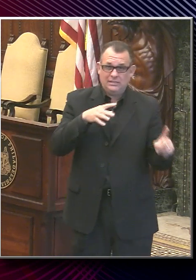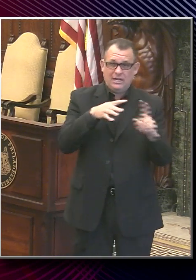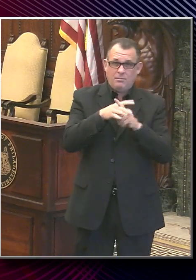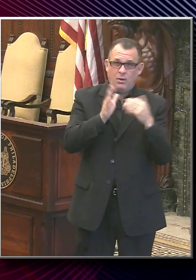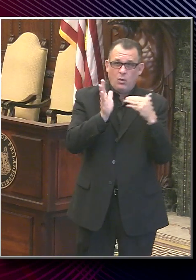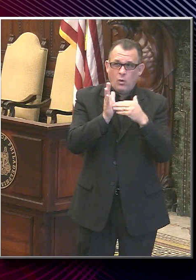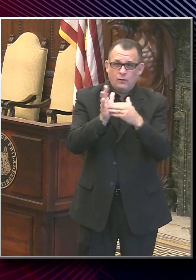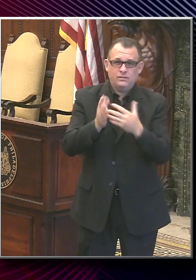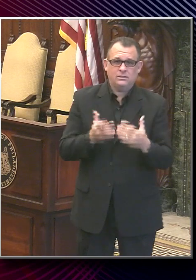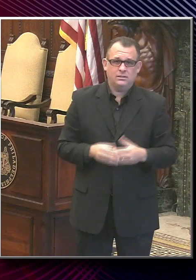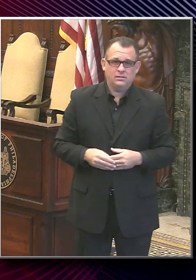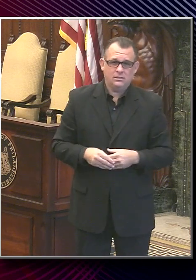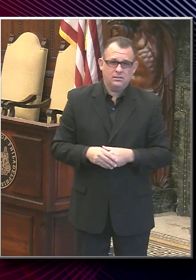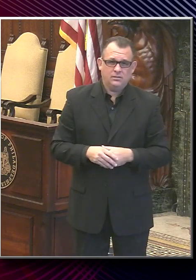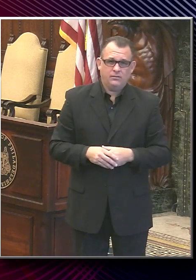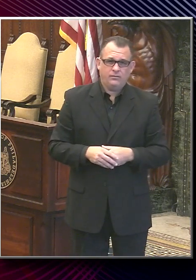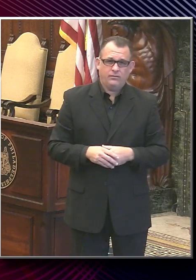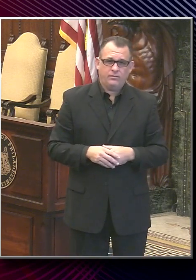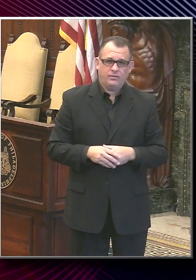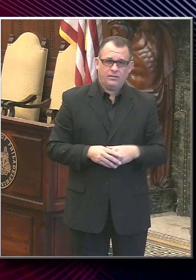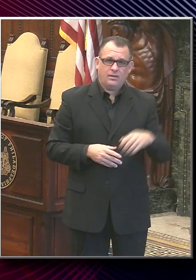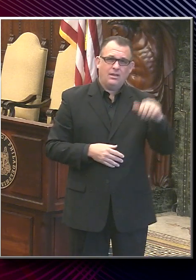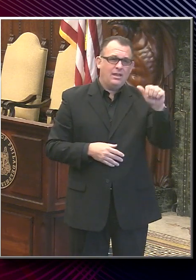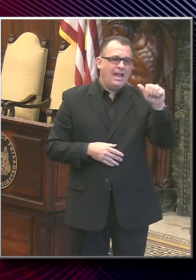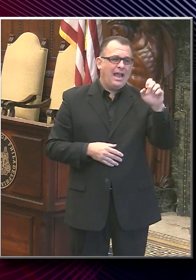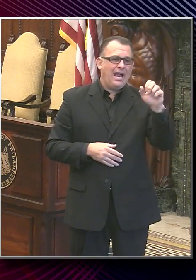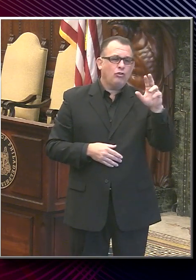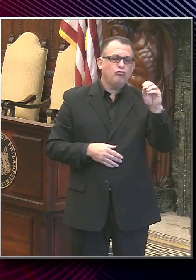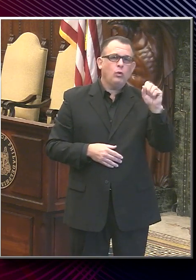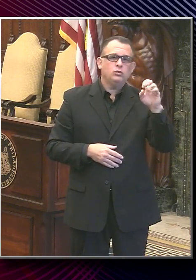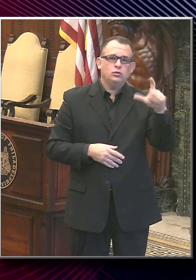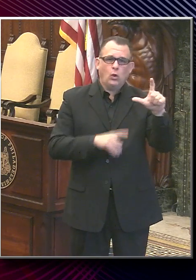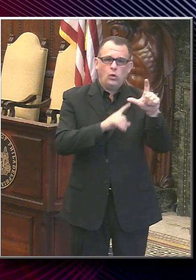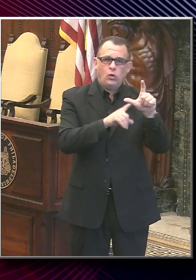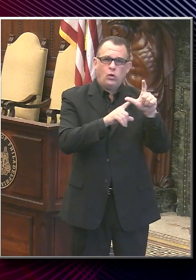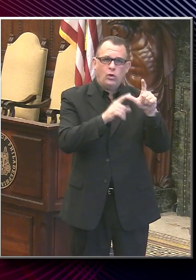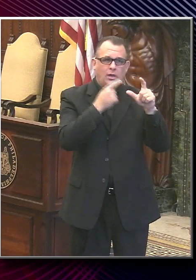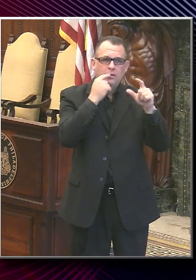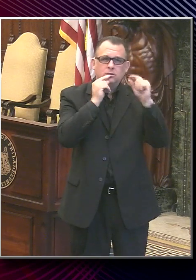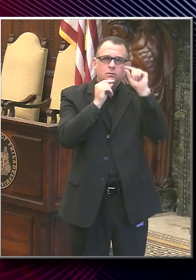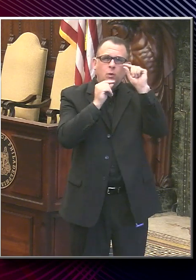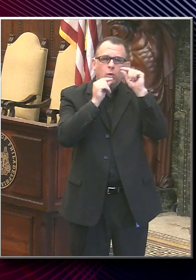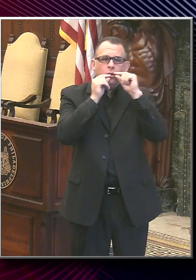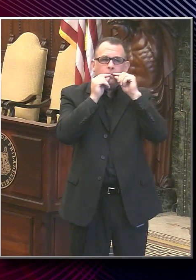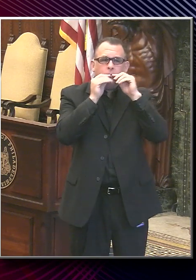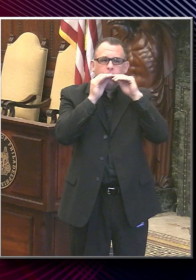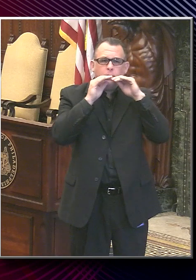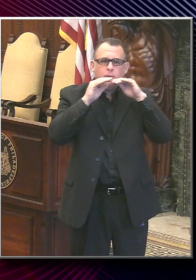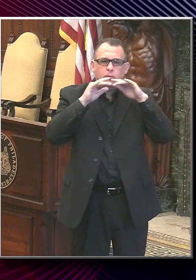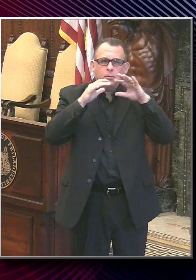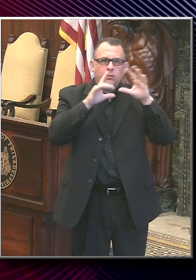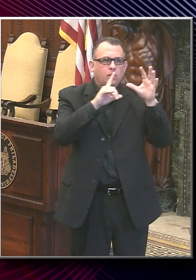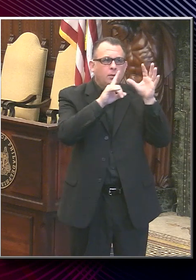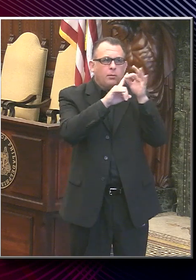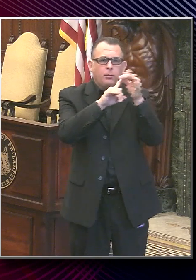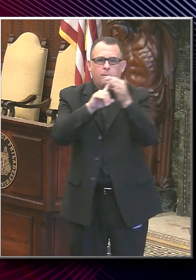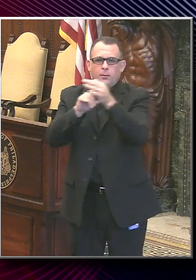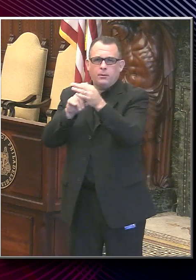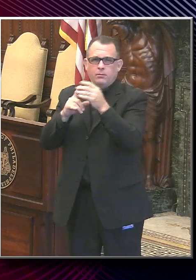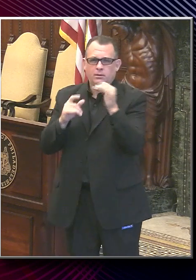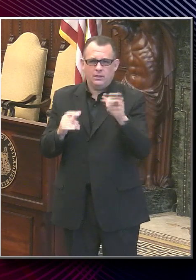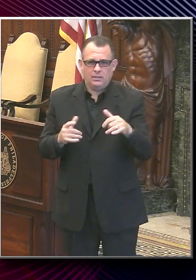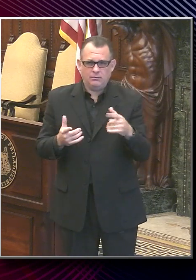these small aerosols that they could float in the air might be able to spread the infection from one person to another. And then that gets to the question of how